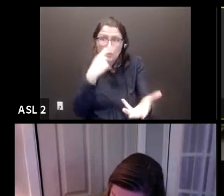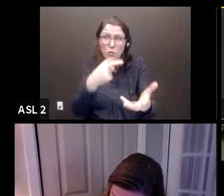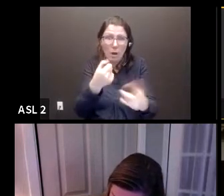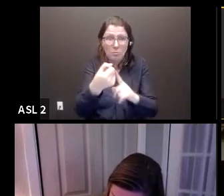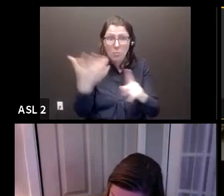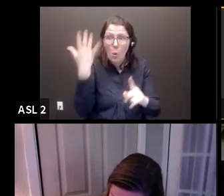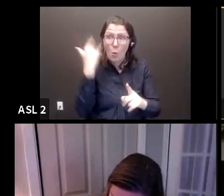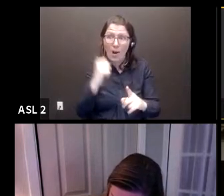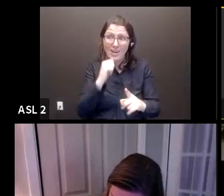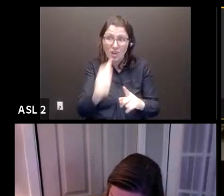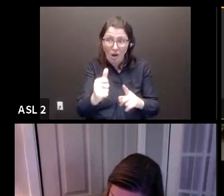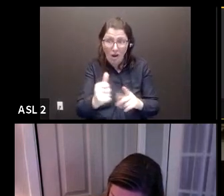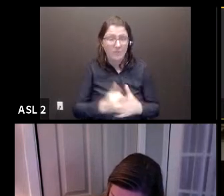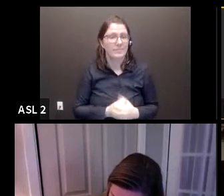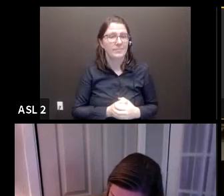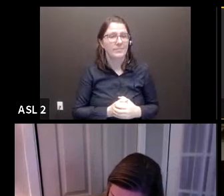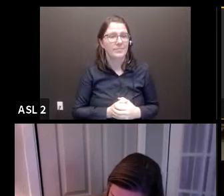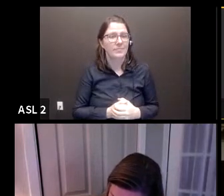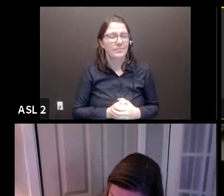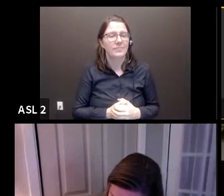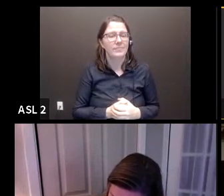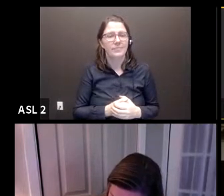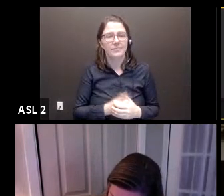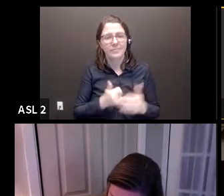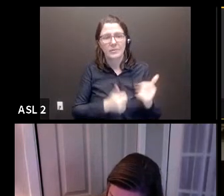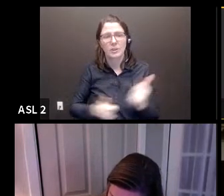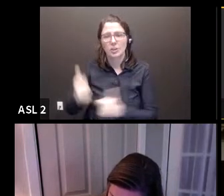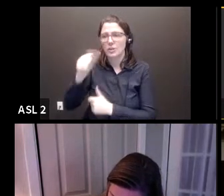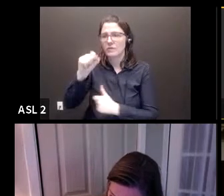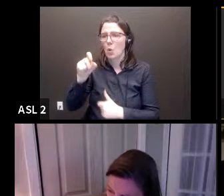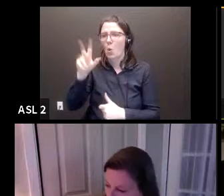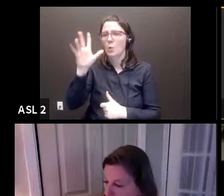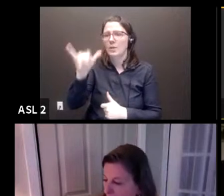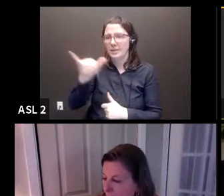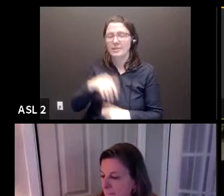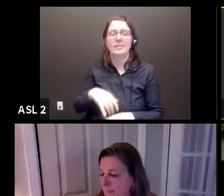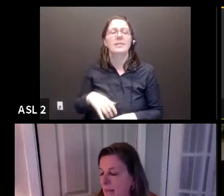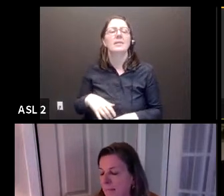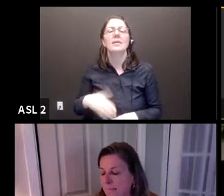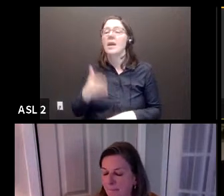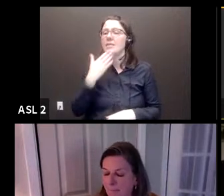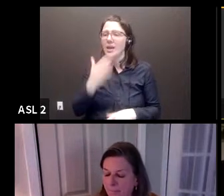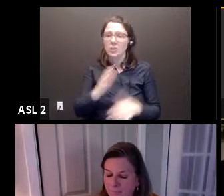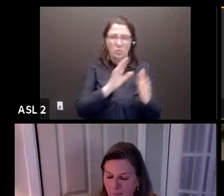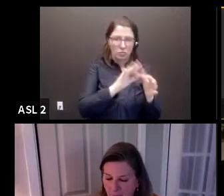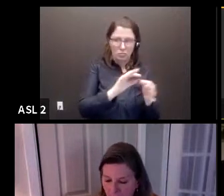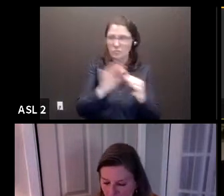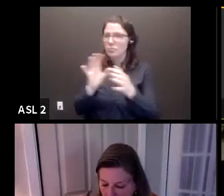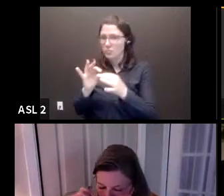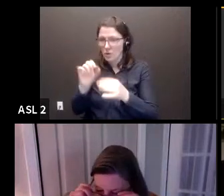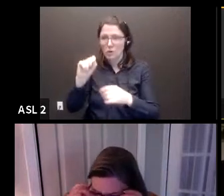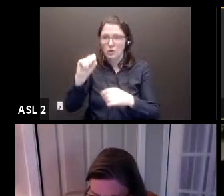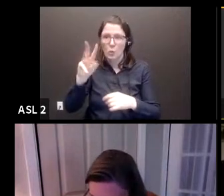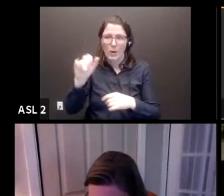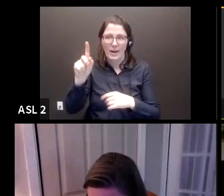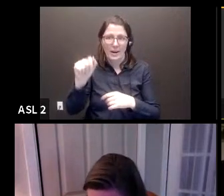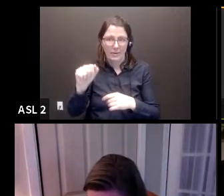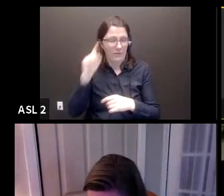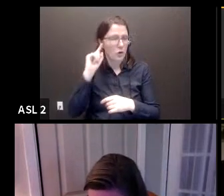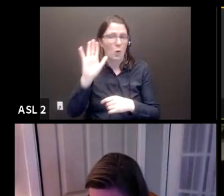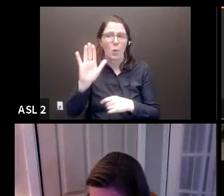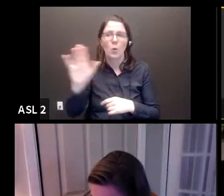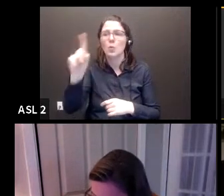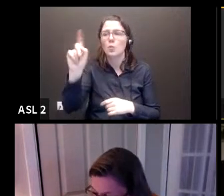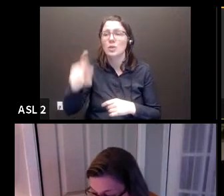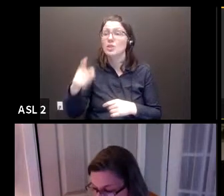thank you vice chris smallwood through you to remember sueta thank you um i remember sweden for your question it's actually been